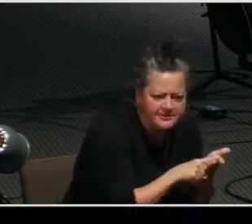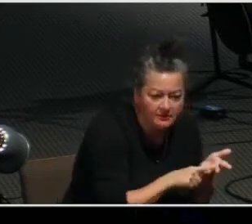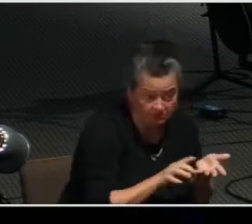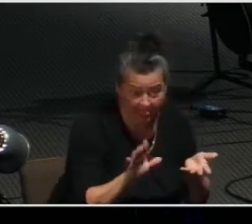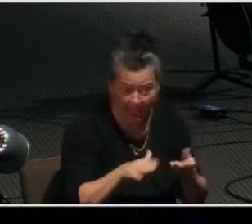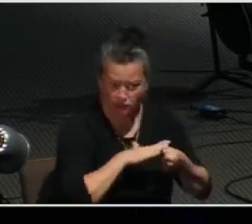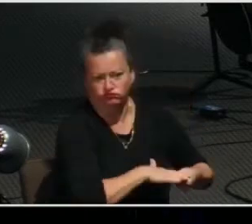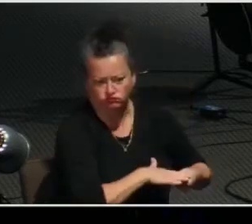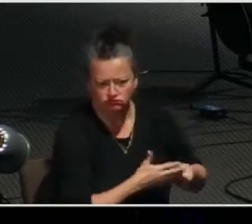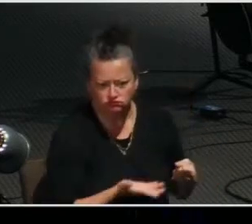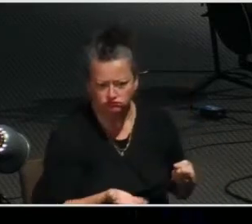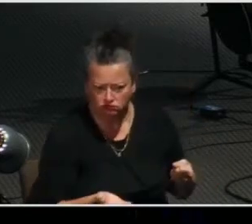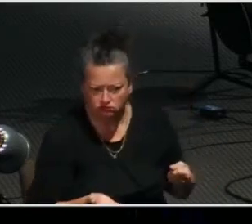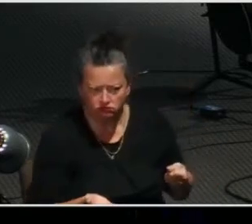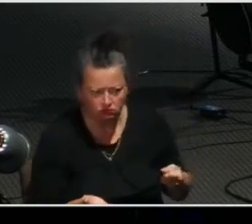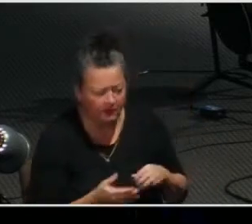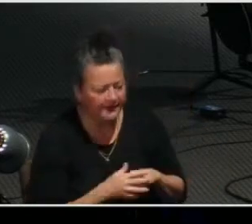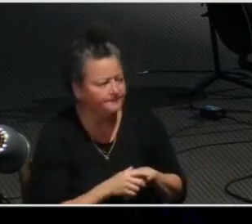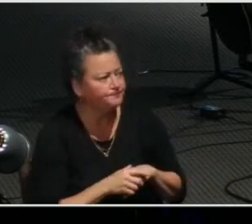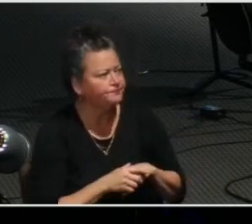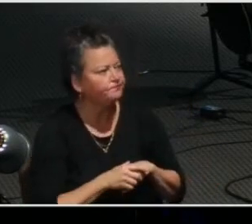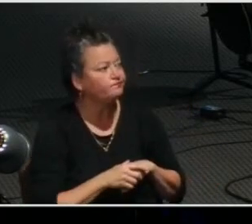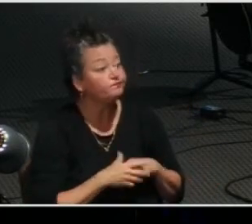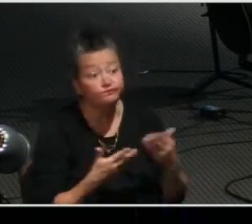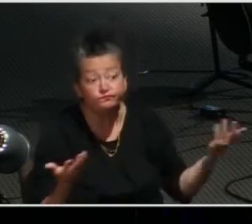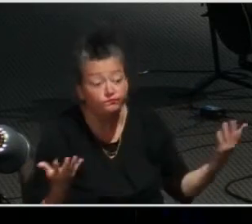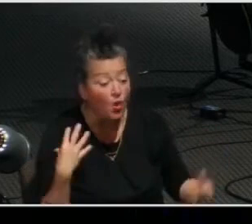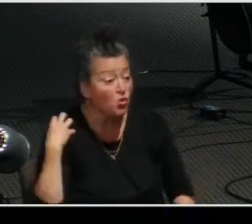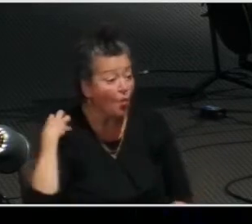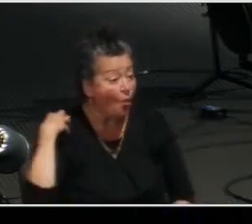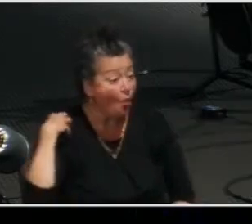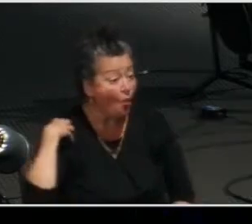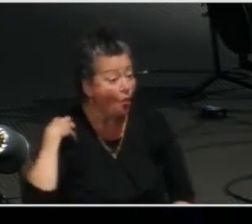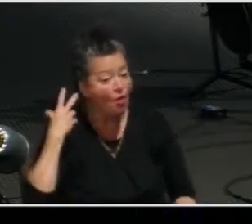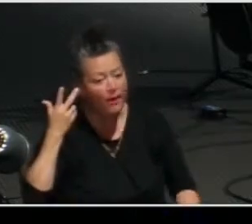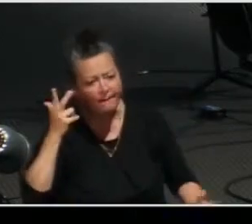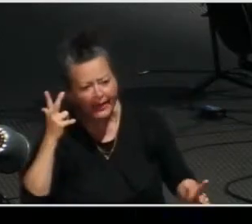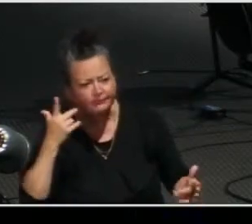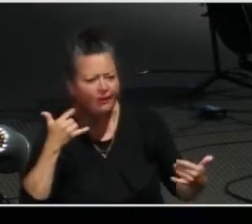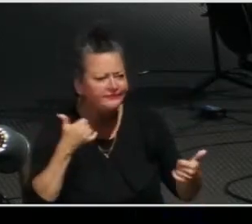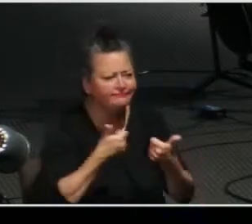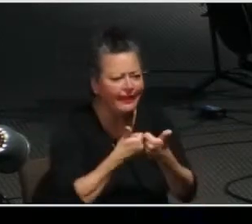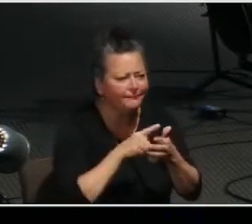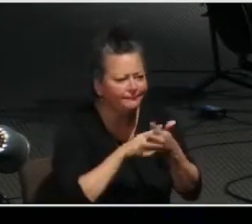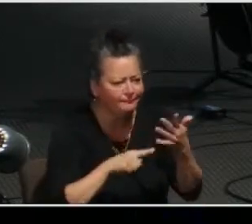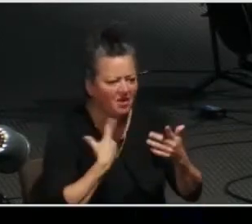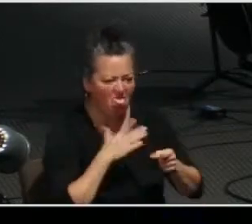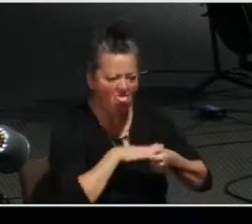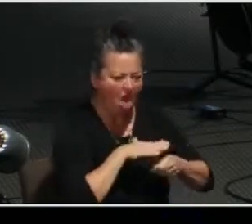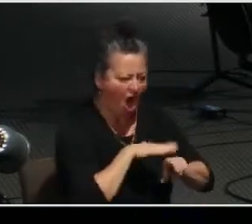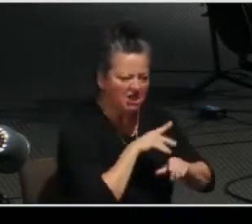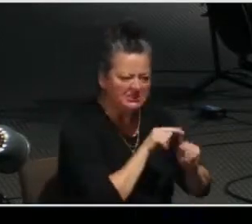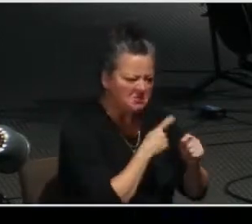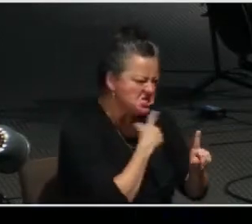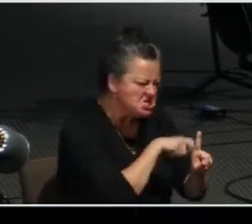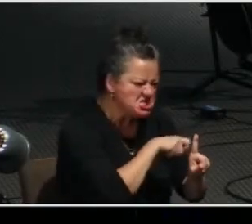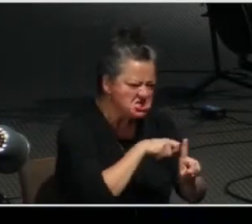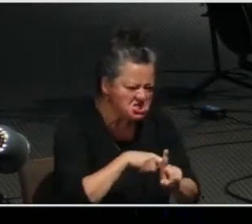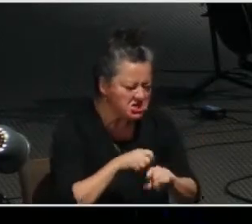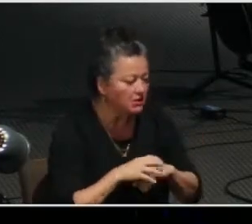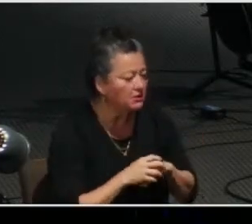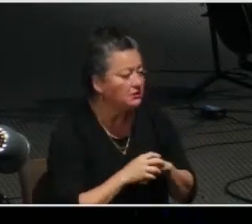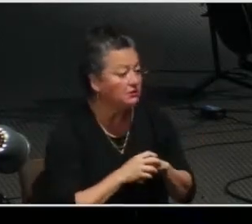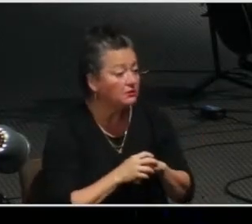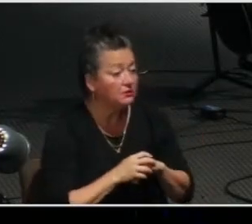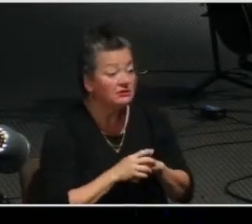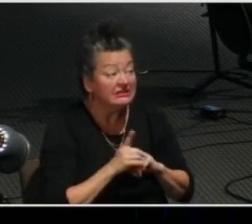care. A coach can oppress a team member that they don't like. A teacher can oppress a student they don't like, and students can